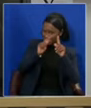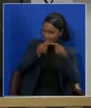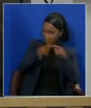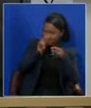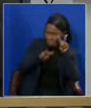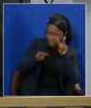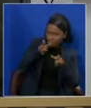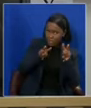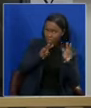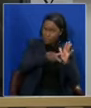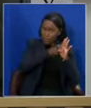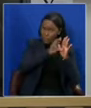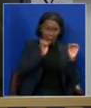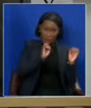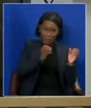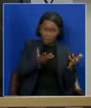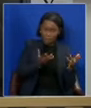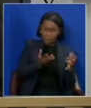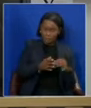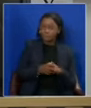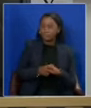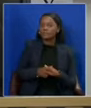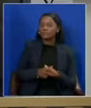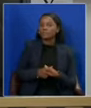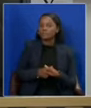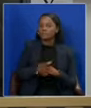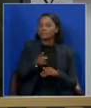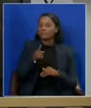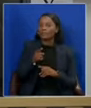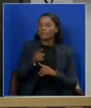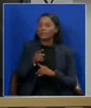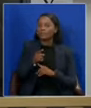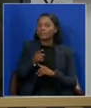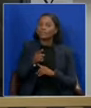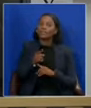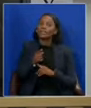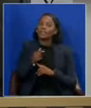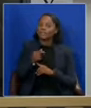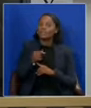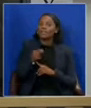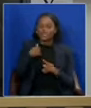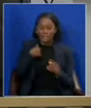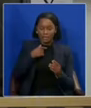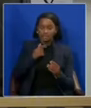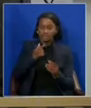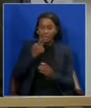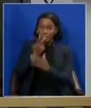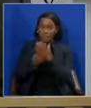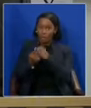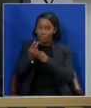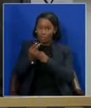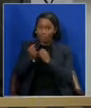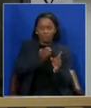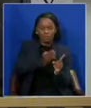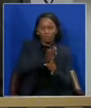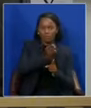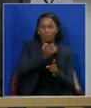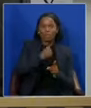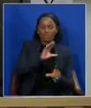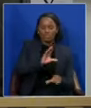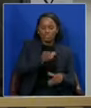That is why Commissioner said that you can do it simultaneously. You can do docket audit and also do the